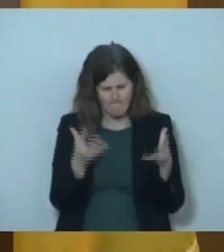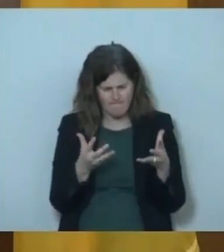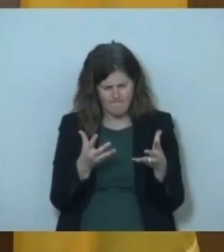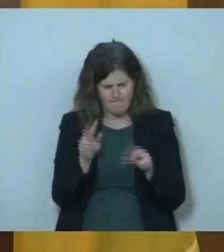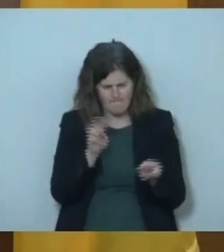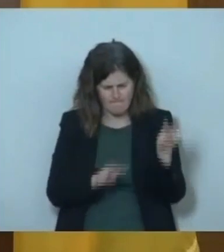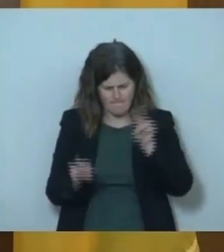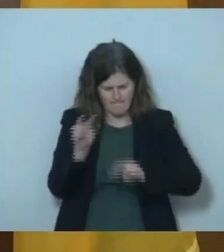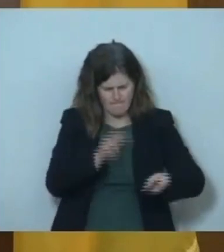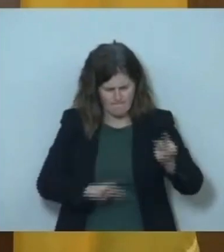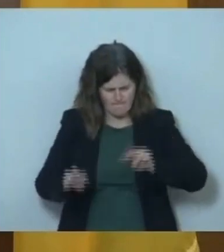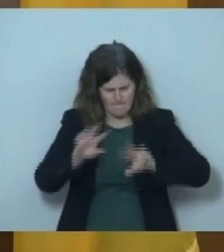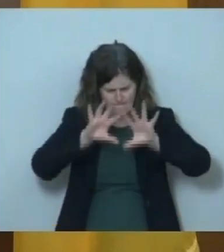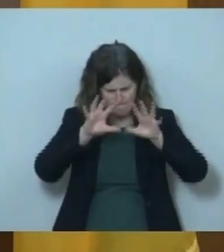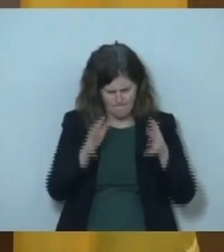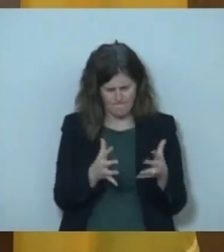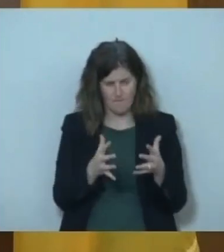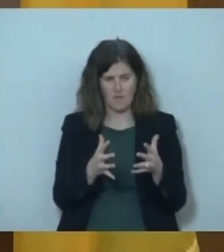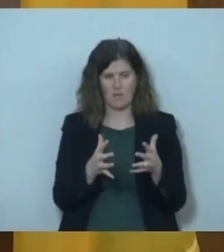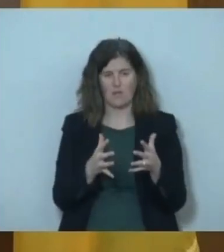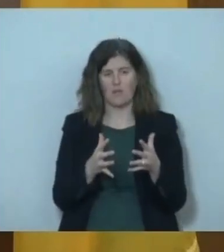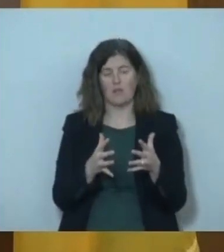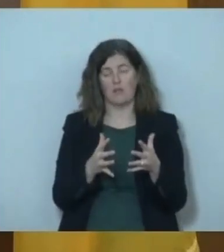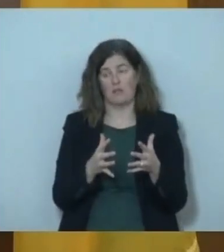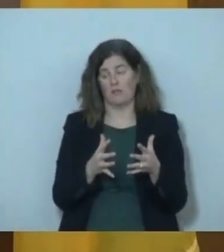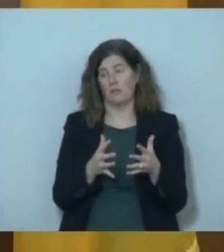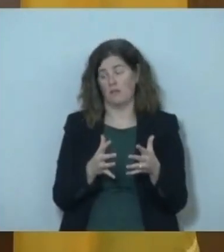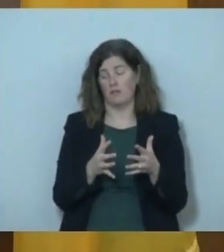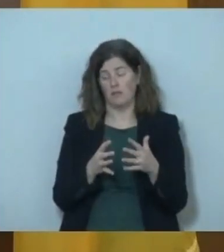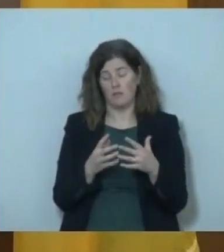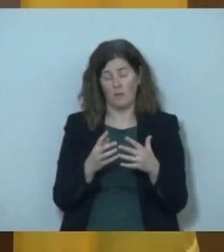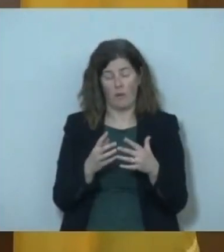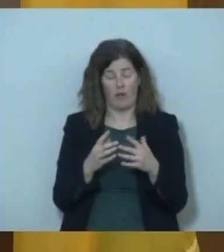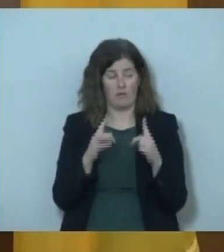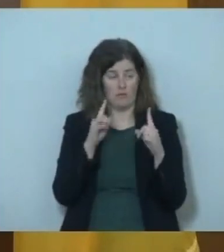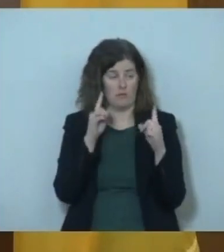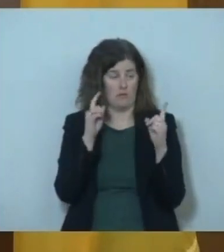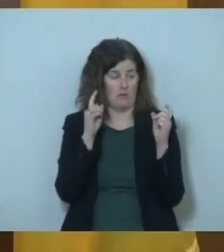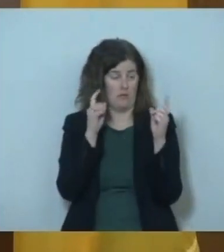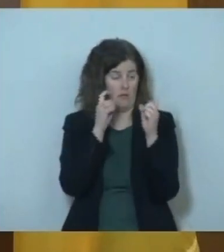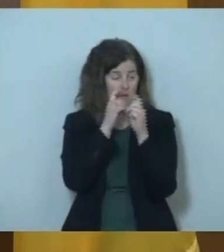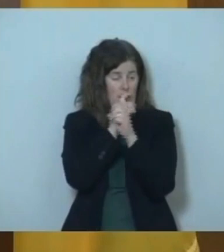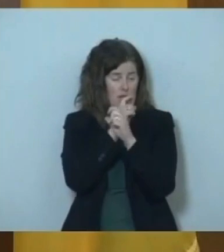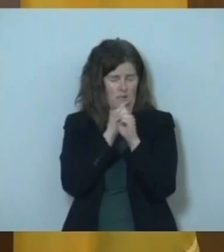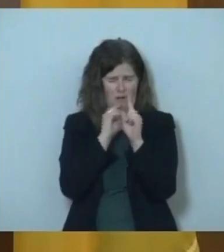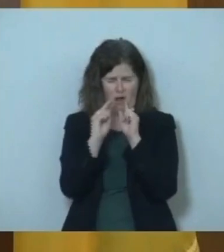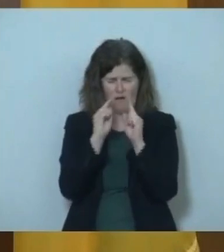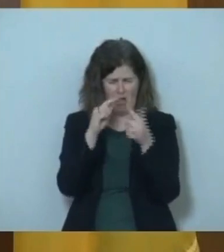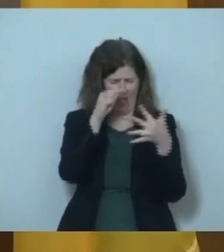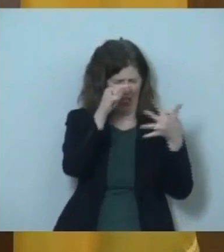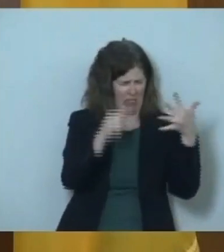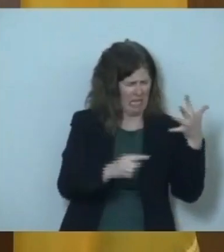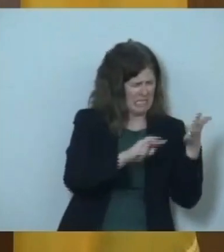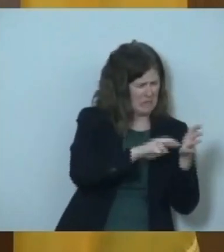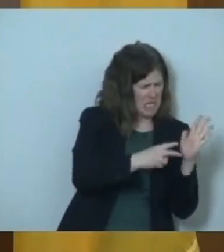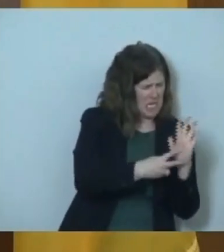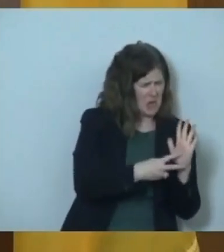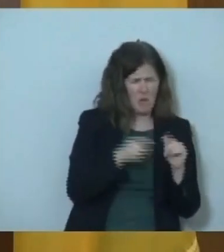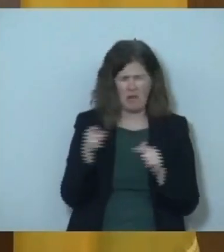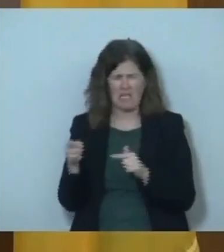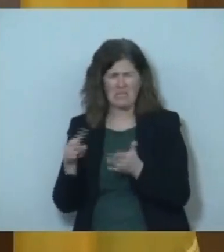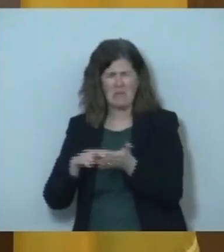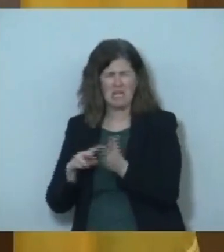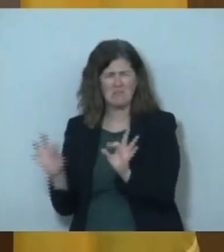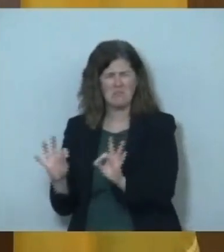of those dashboards and then have a very, frankly, complicated conversation about what it means or doesn't mean. And